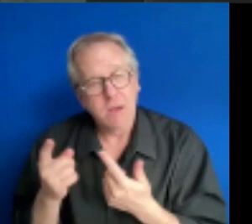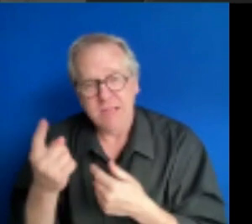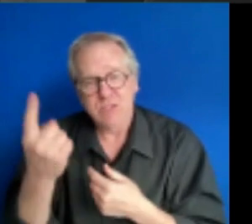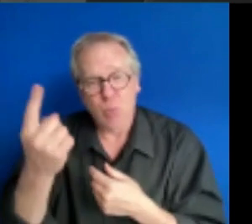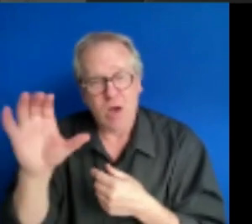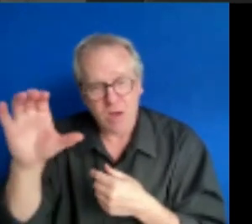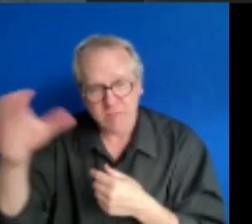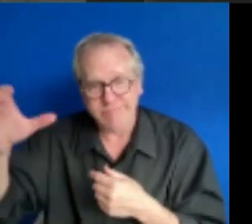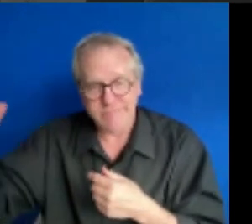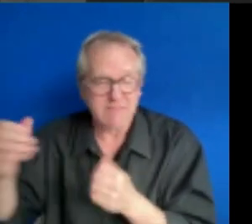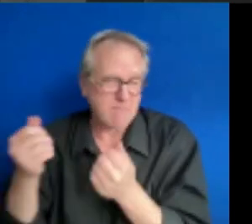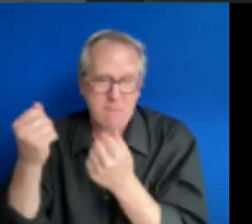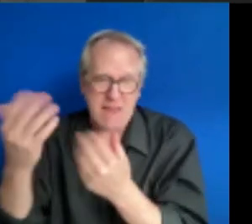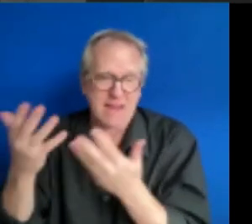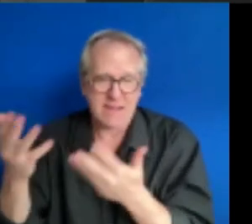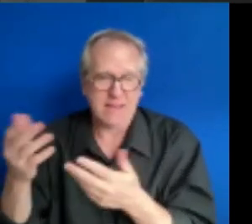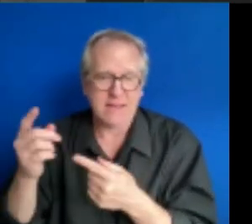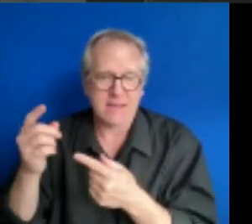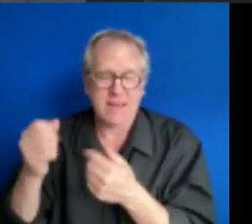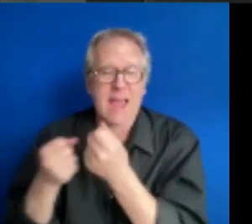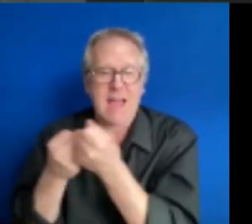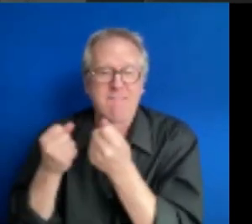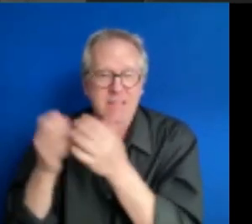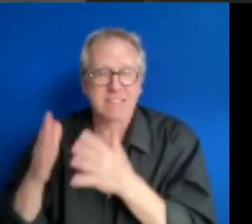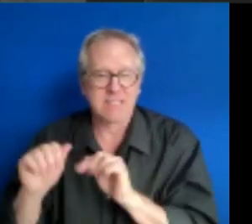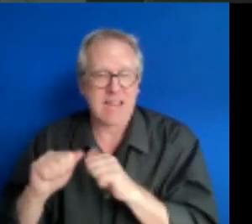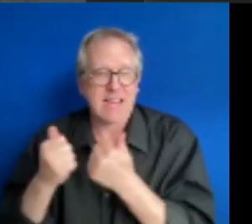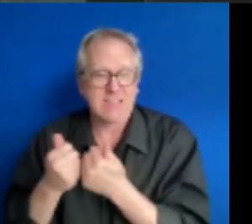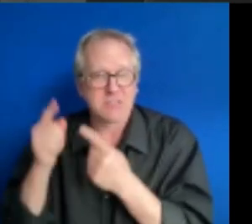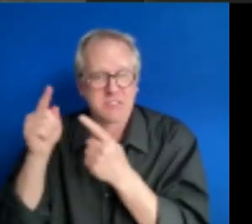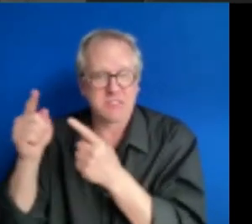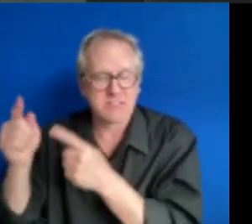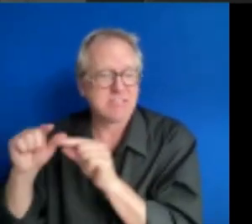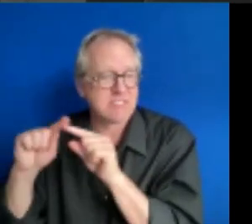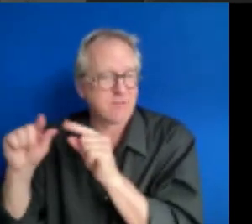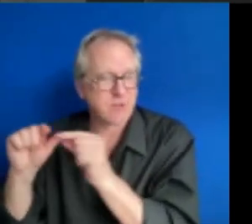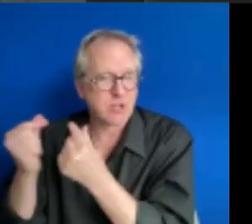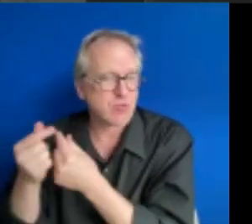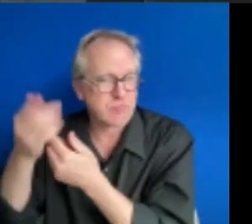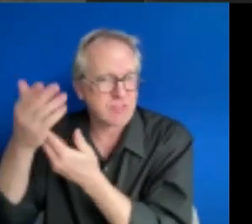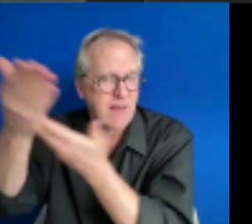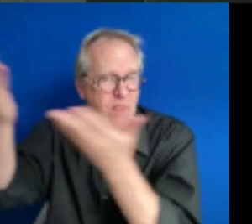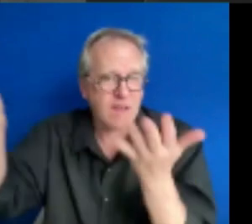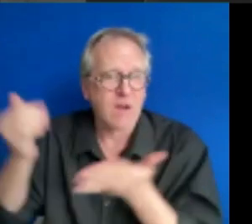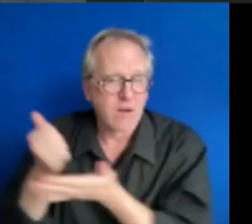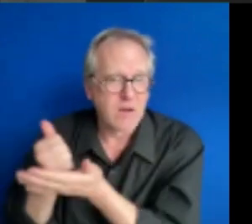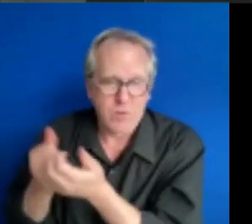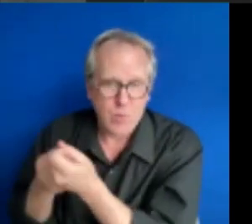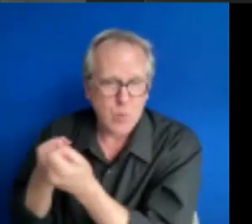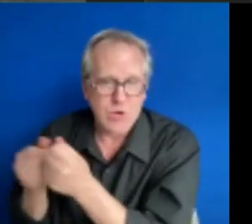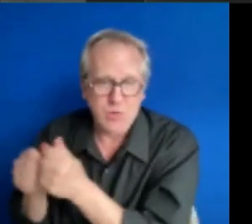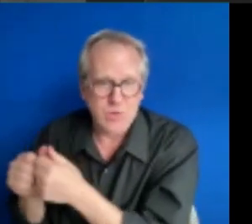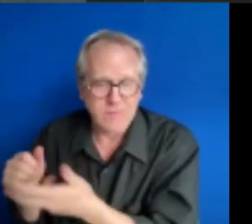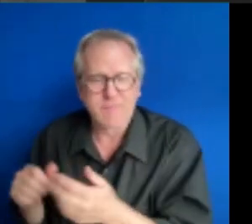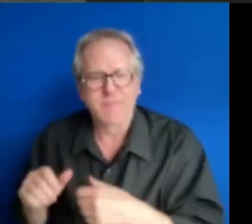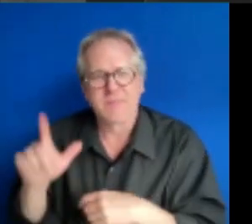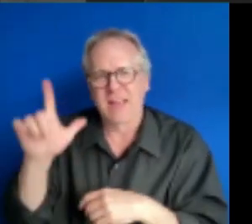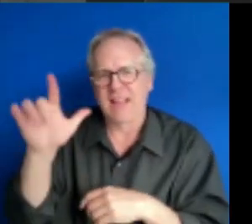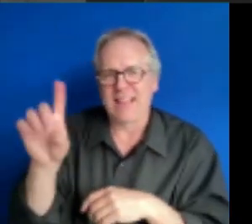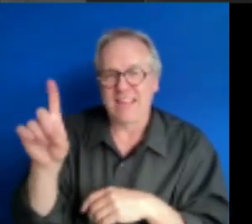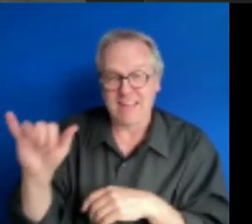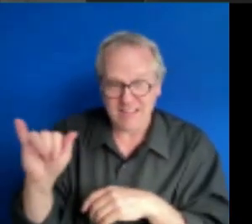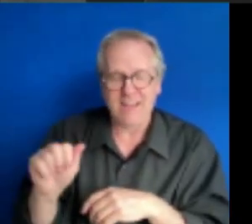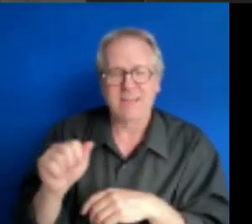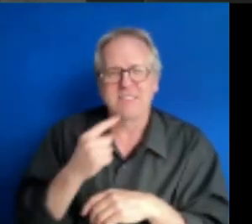the many advocacy agencies and groups out there. So let's see. Lydia asks, as